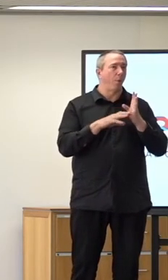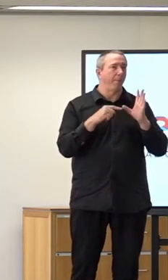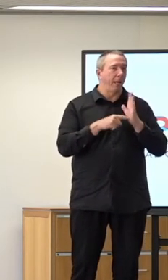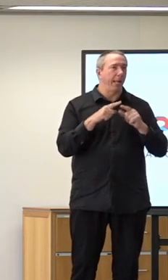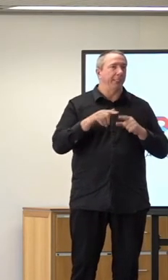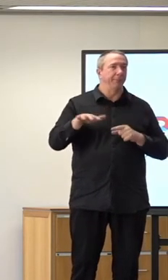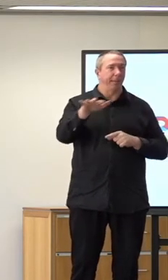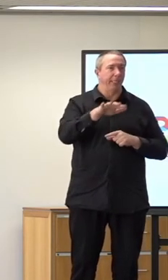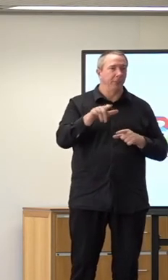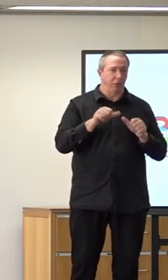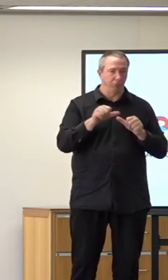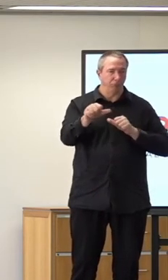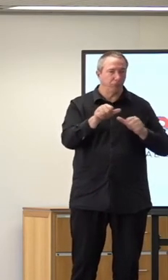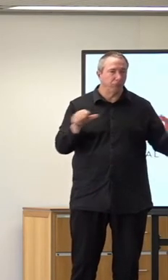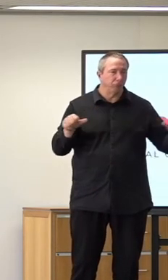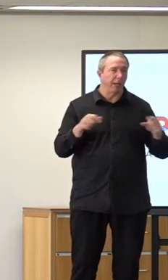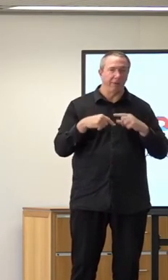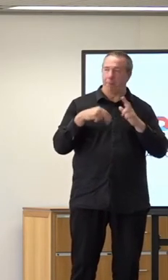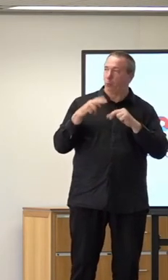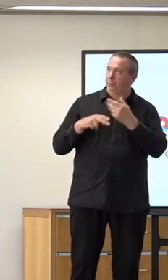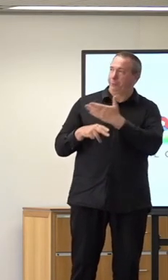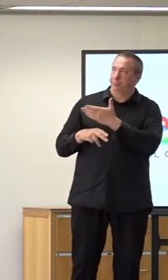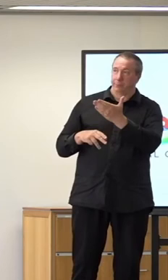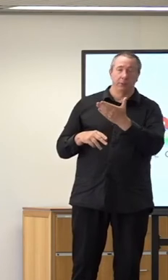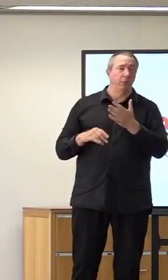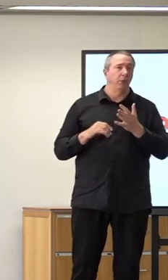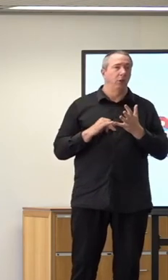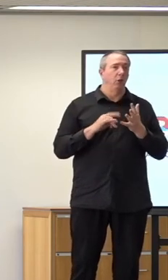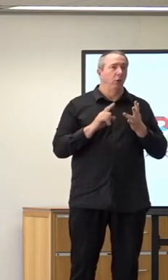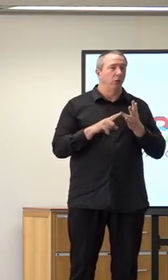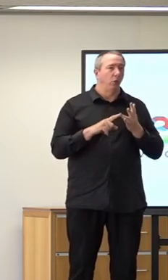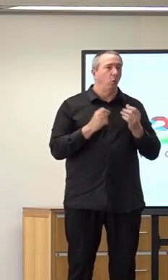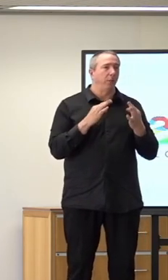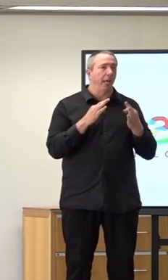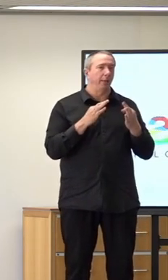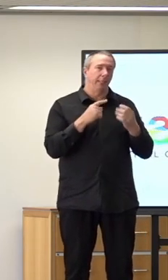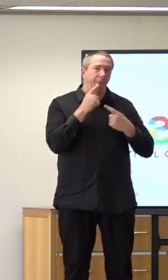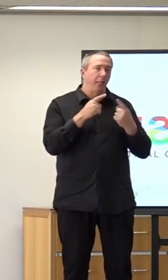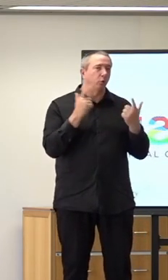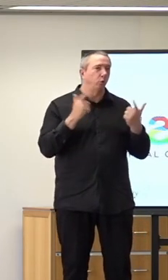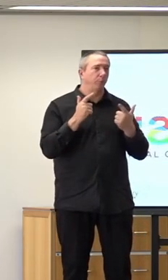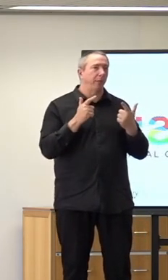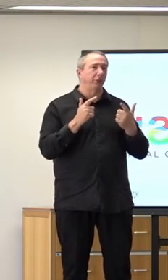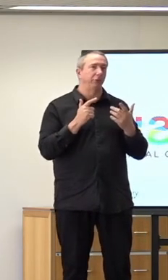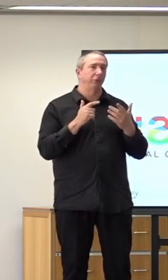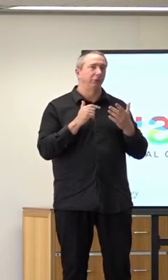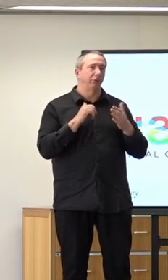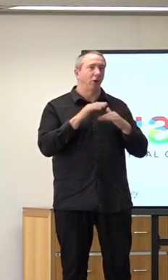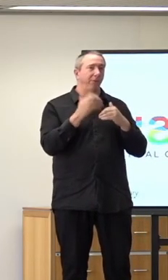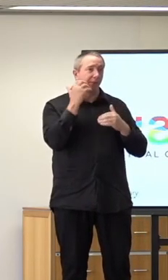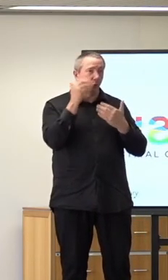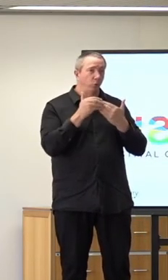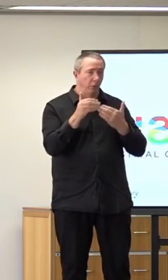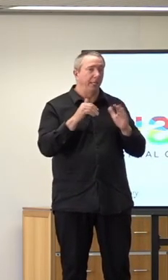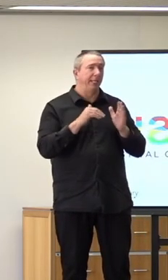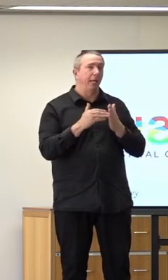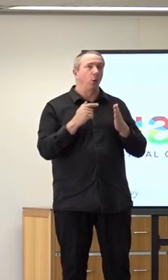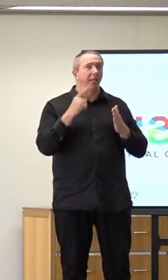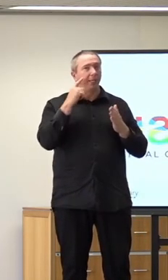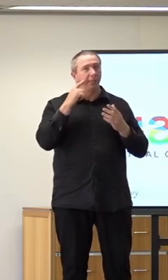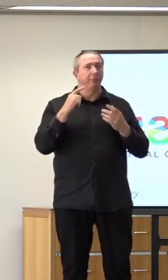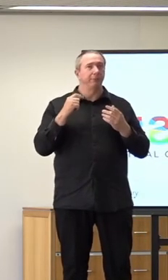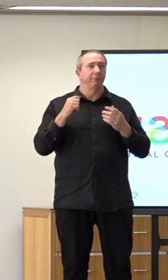as a building, a series of buildings there. And so without going into too much of the future plans for the gallery, we're really thinking about ourselves more as